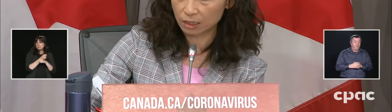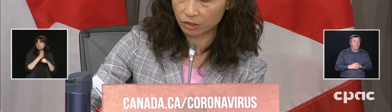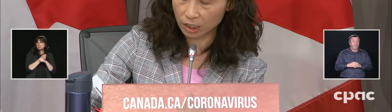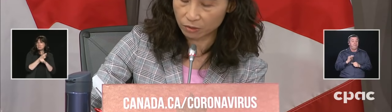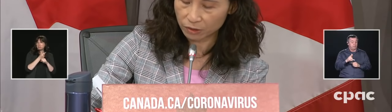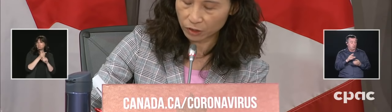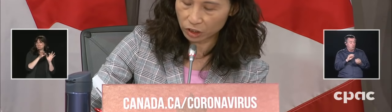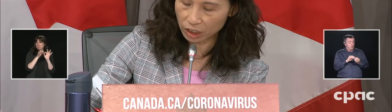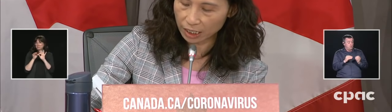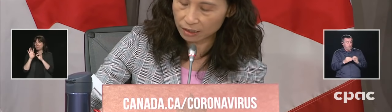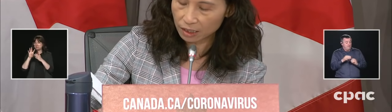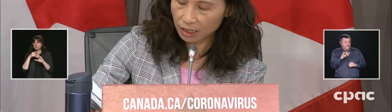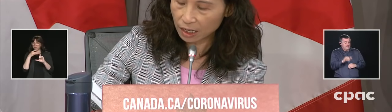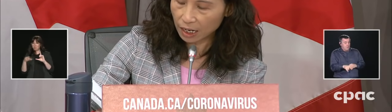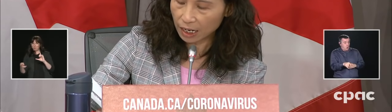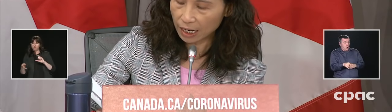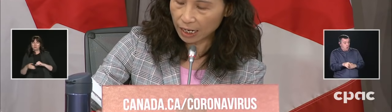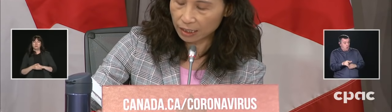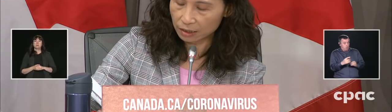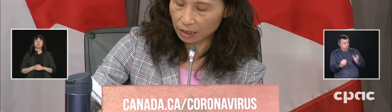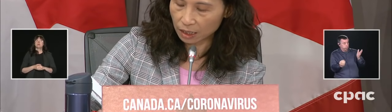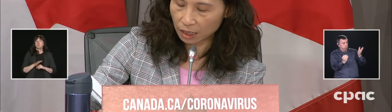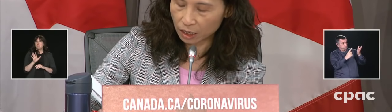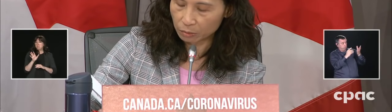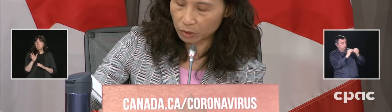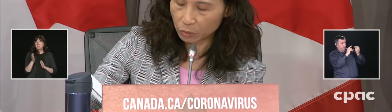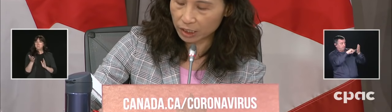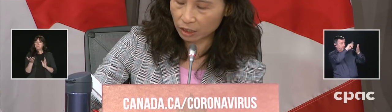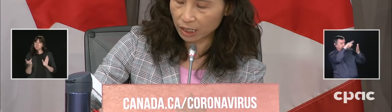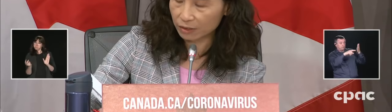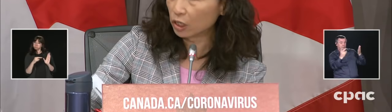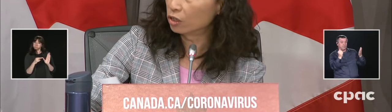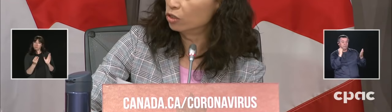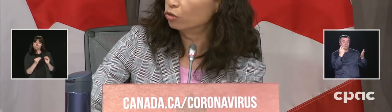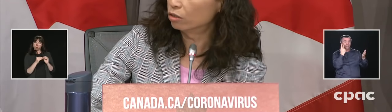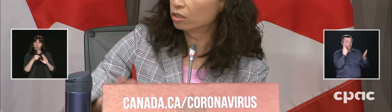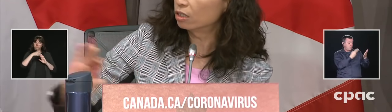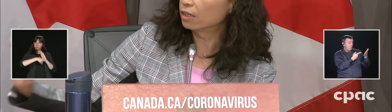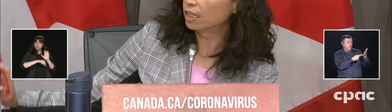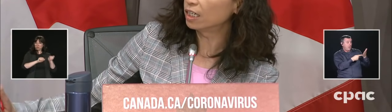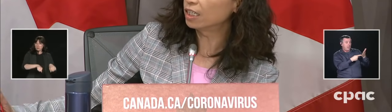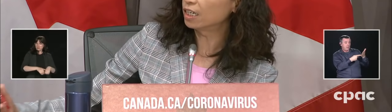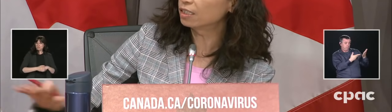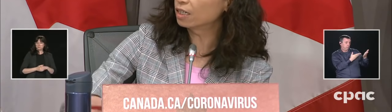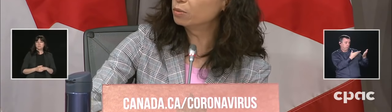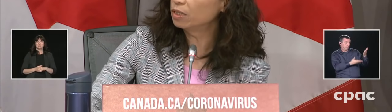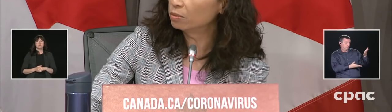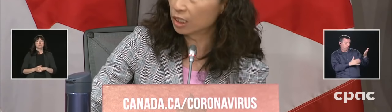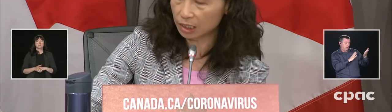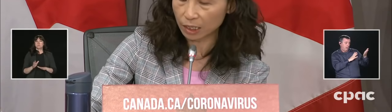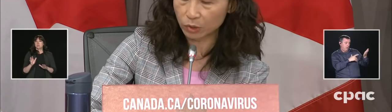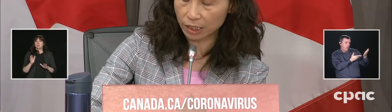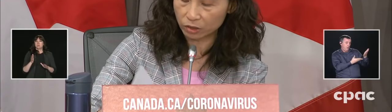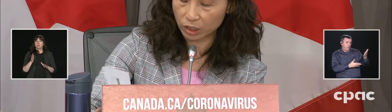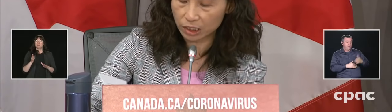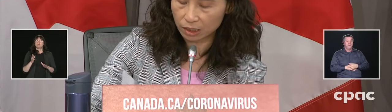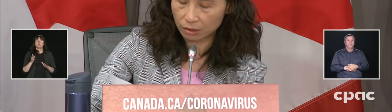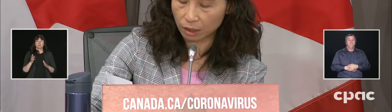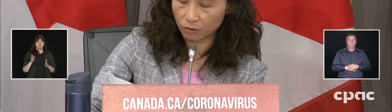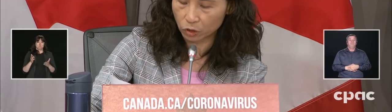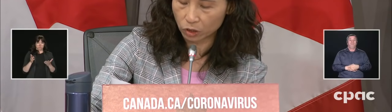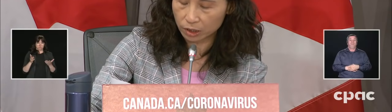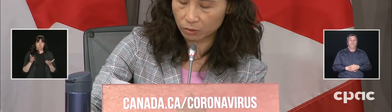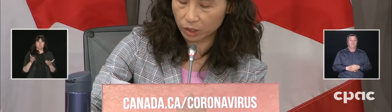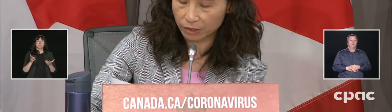you can certainly refer to that. And we don't have no control, so I think that can be put aside. We are trying